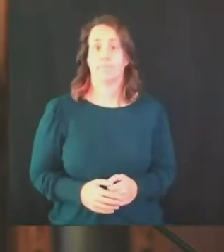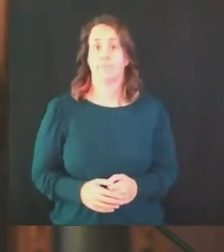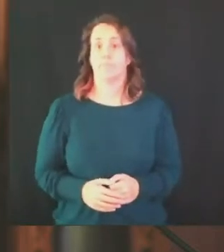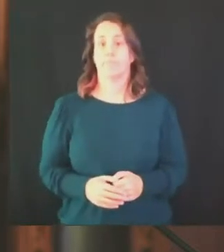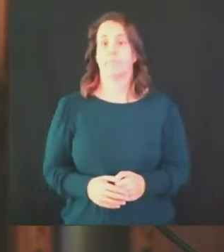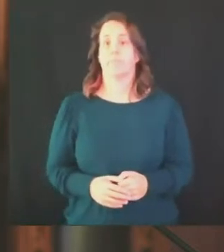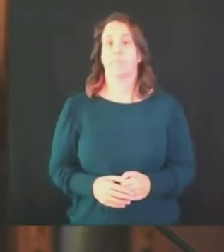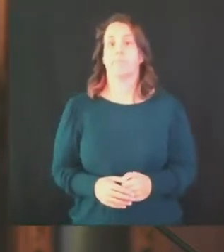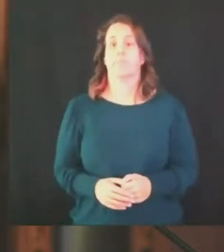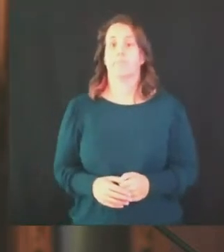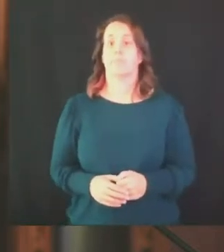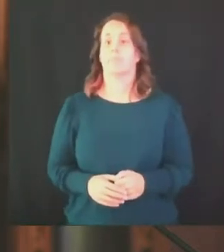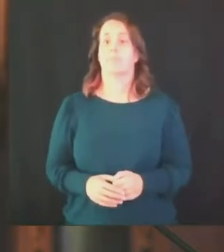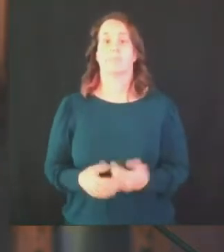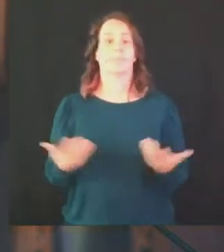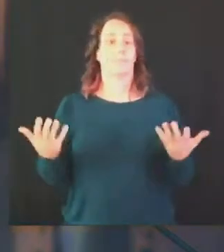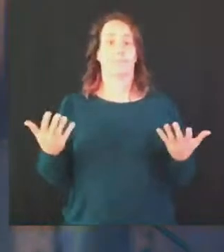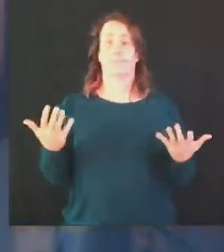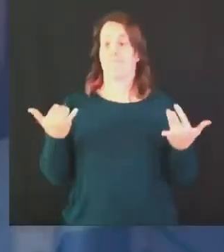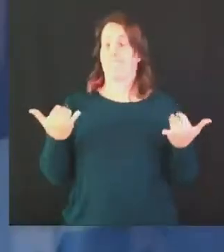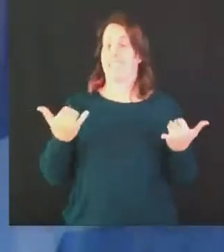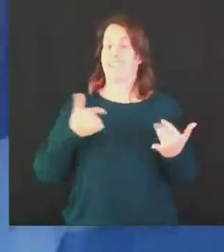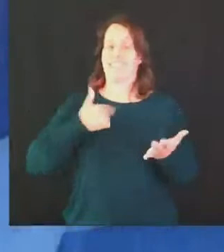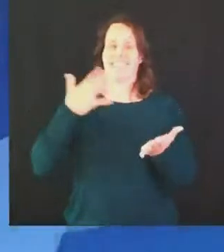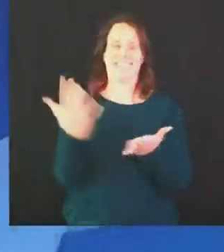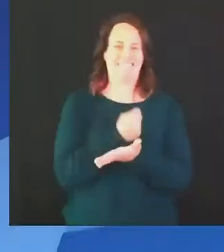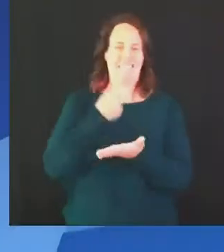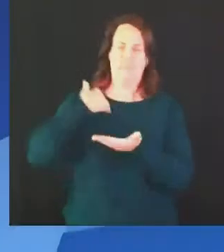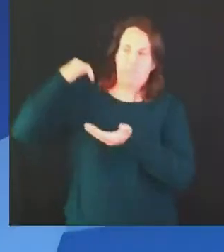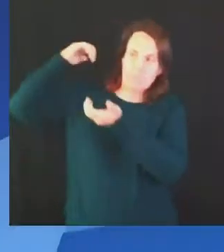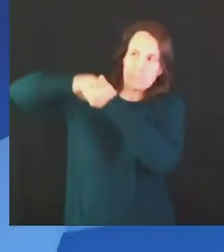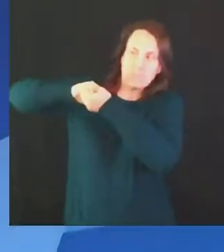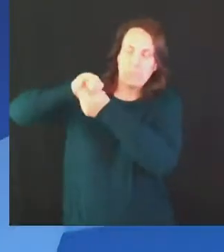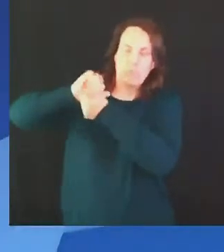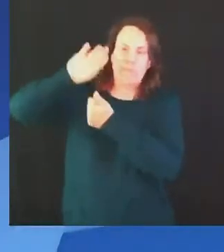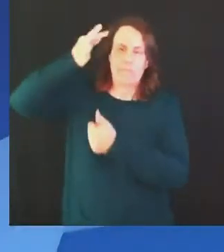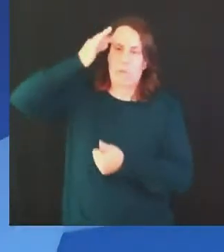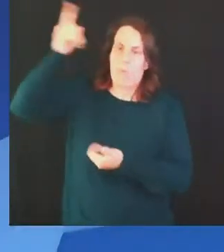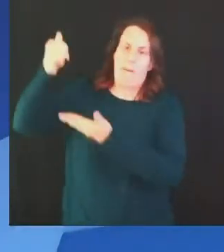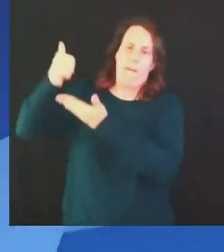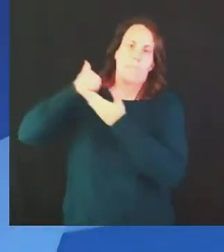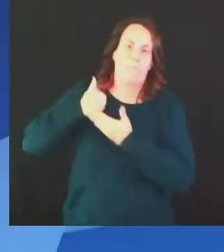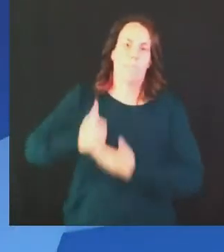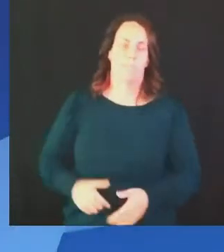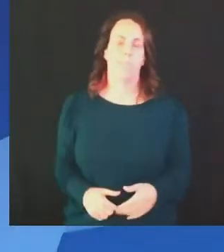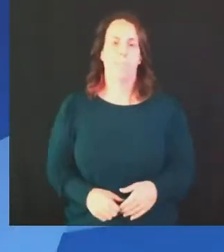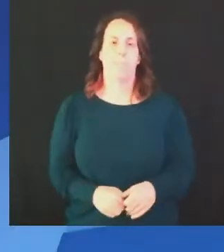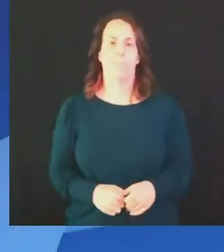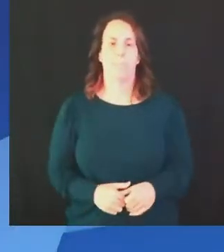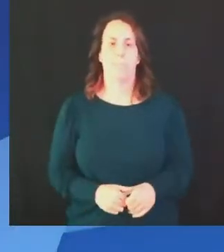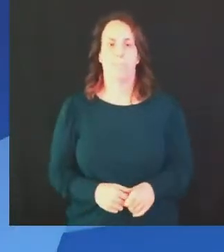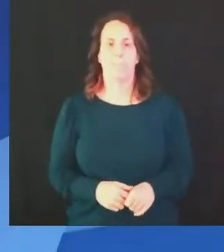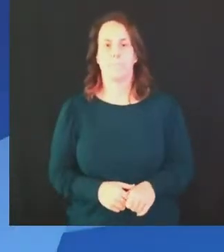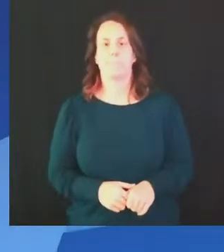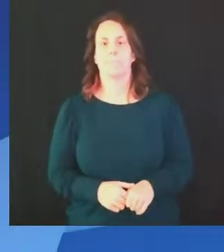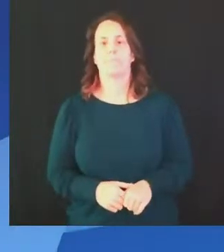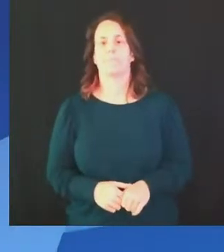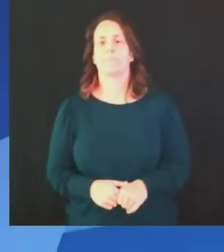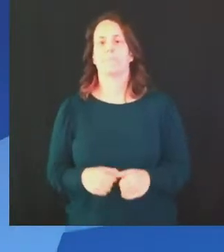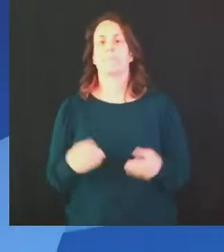is appropriate. Thank you, Heather. Now to Molly Beck from the Milwaukee Journal Sentinel. Molly?